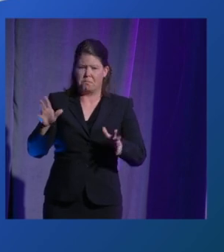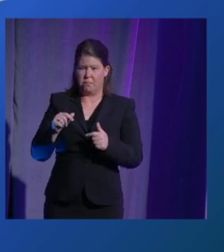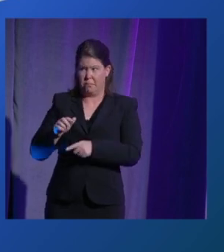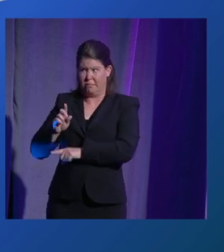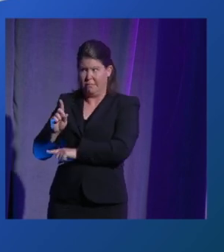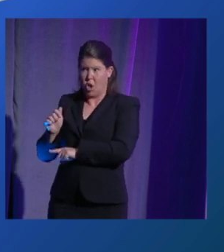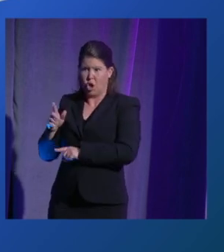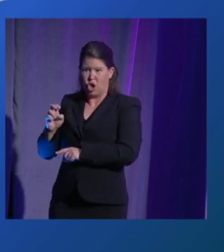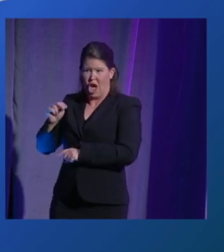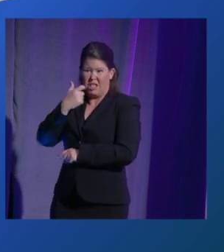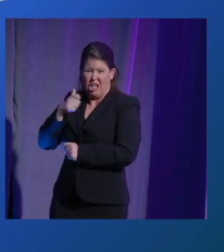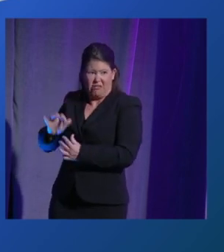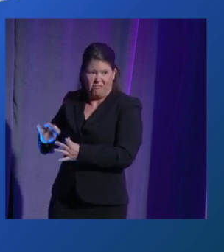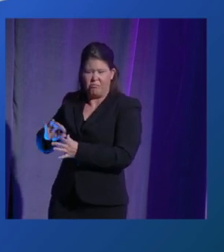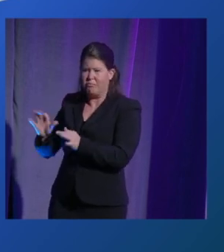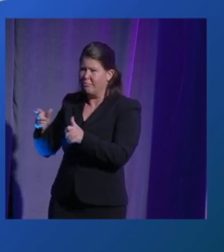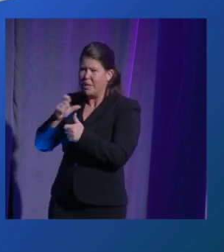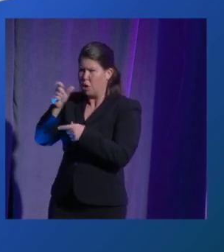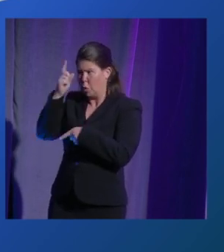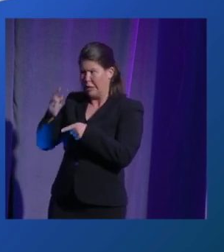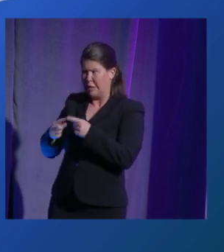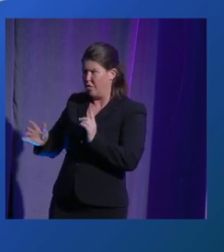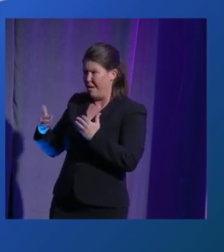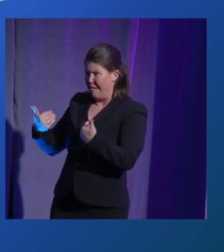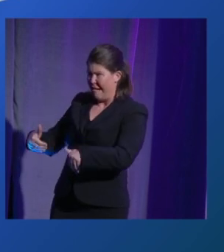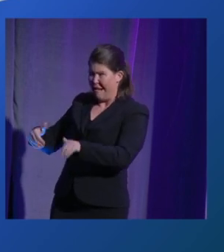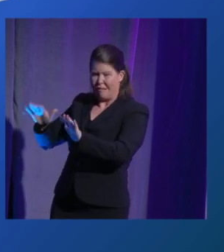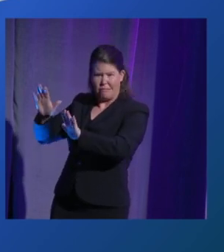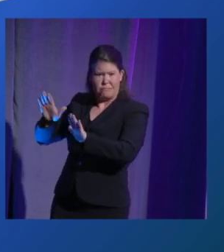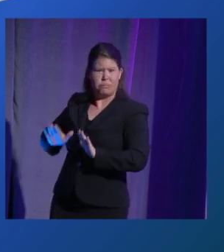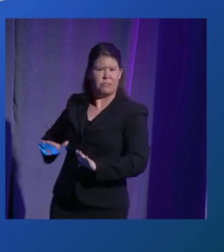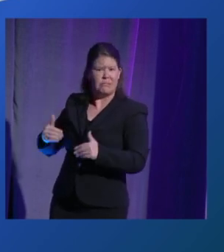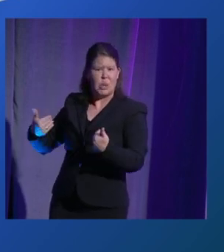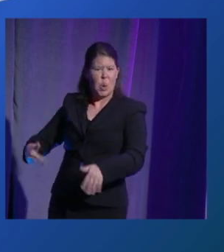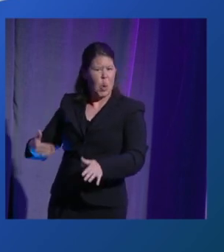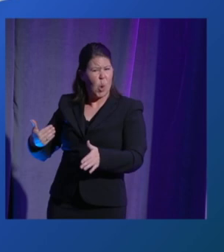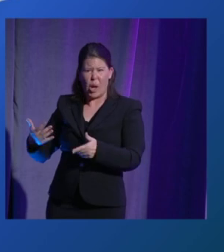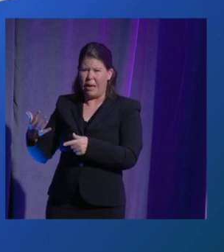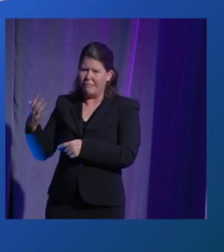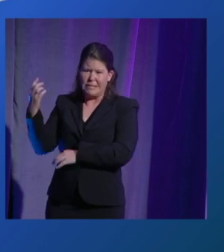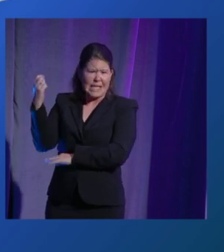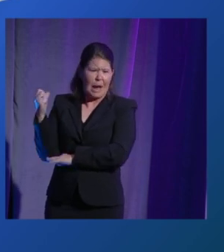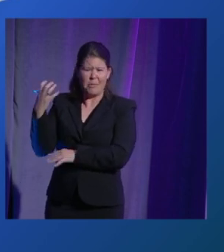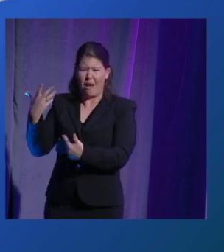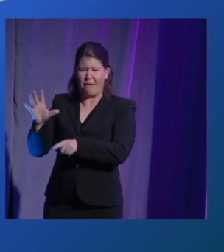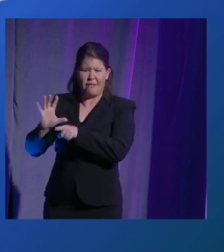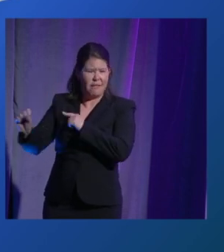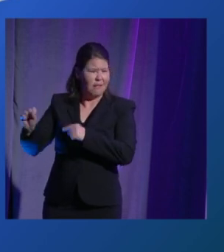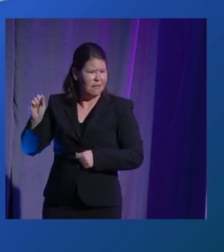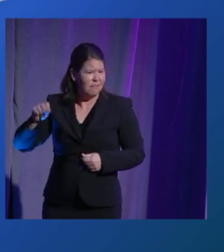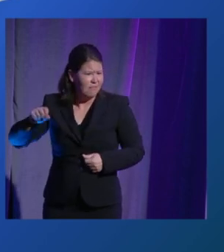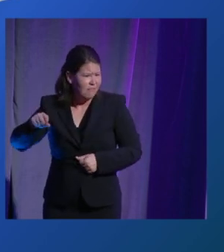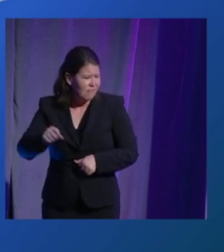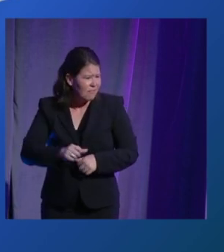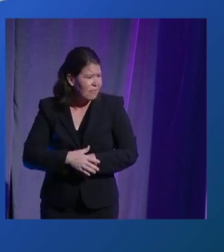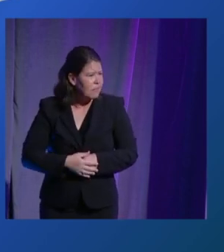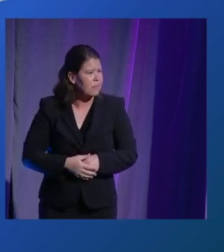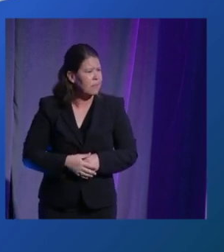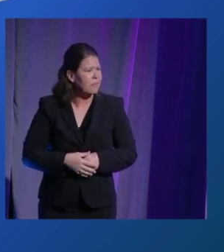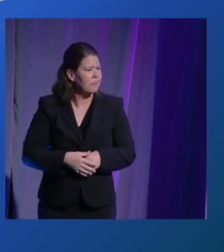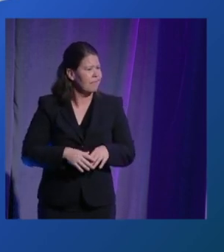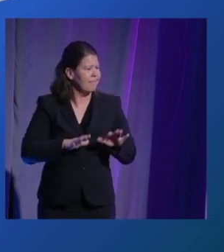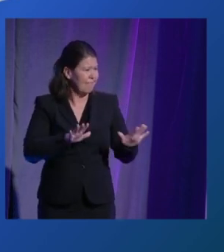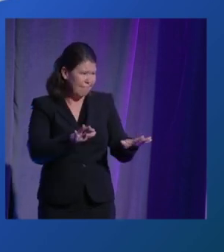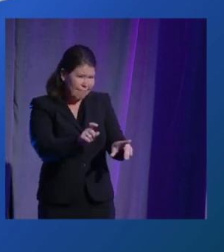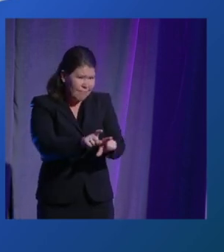Dalton said this is absolutely everything was slam dunk um but I think we've all been in this